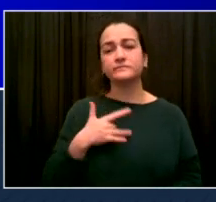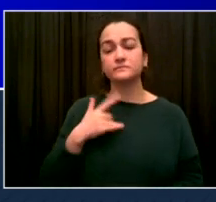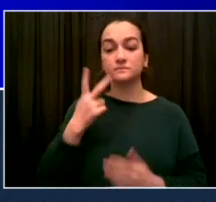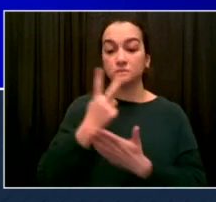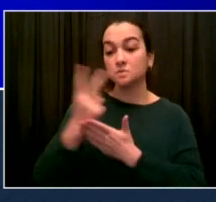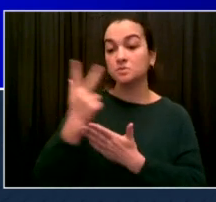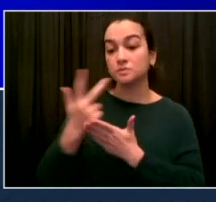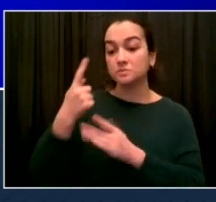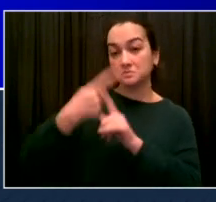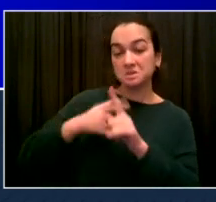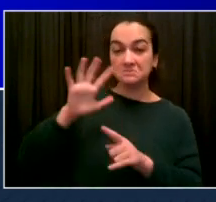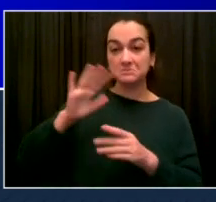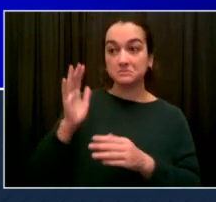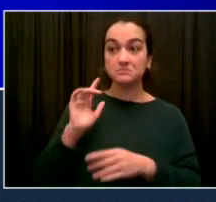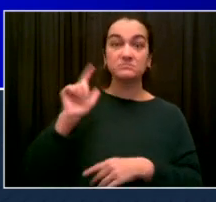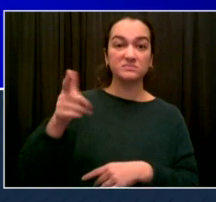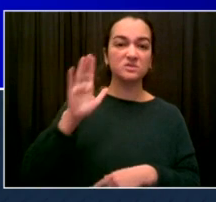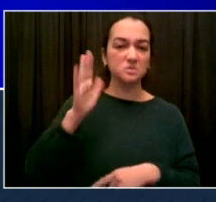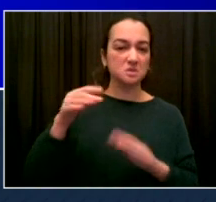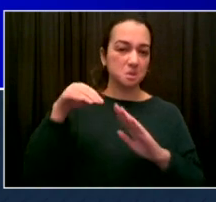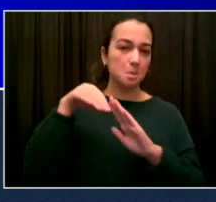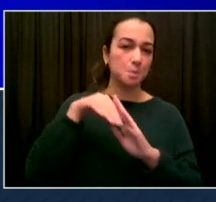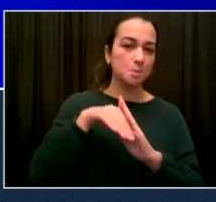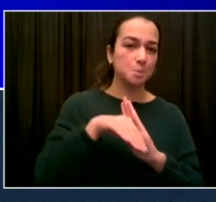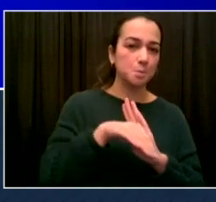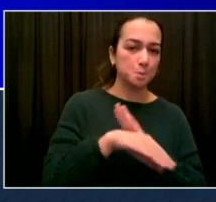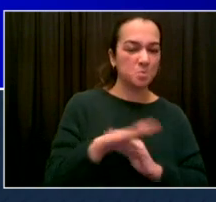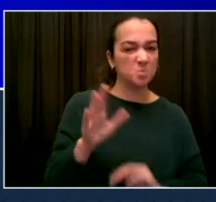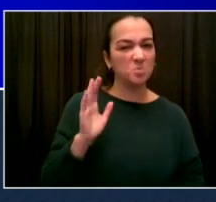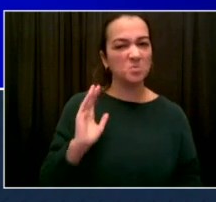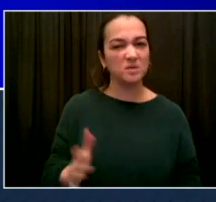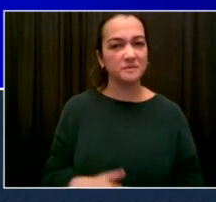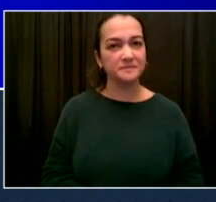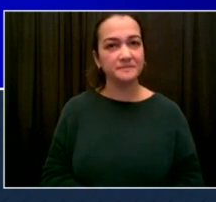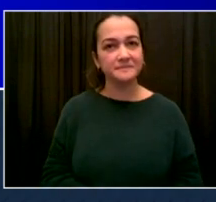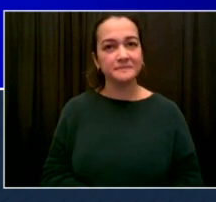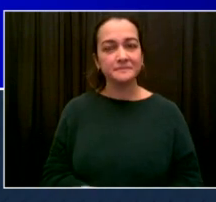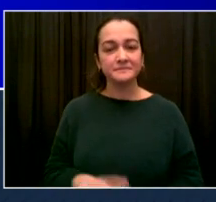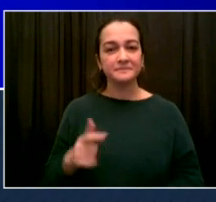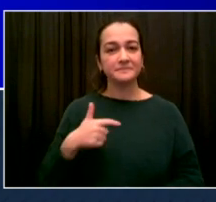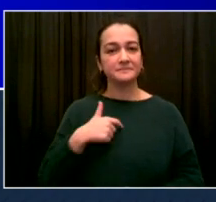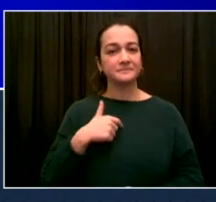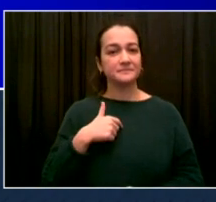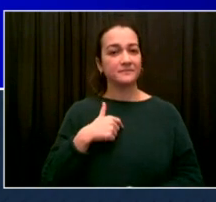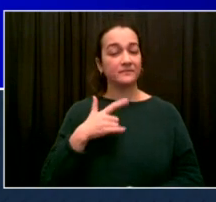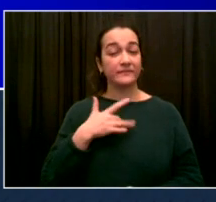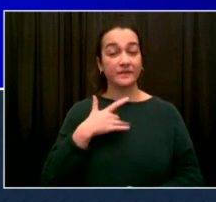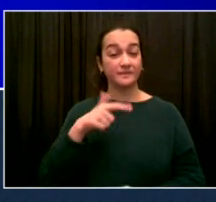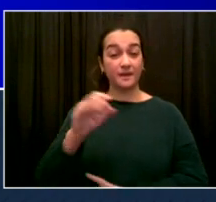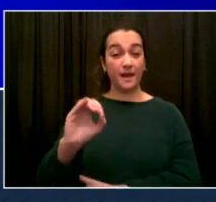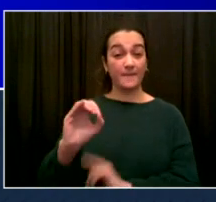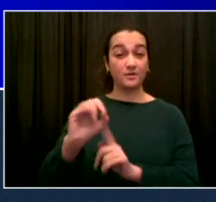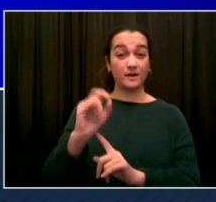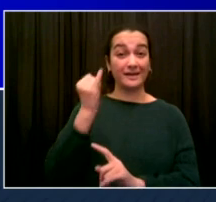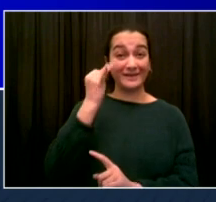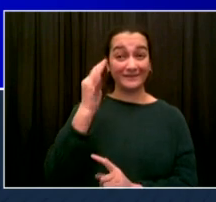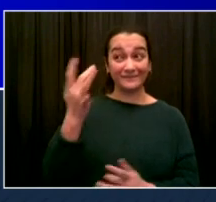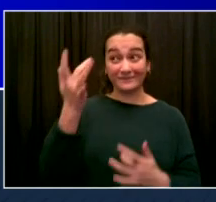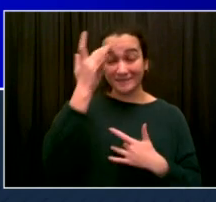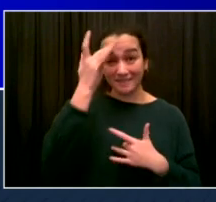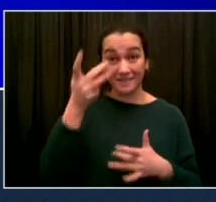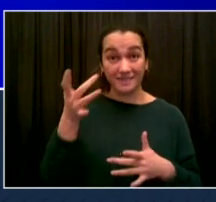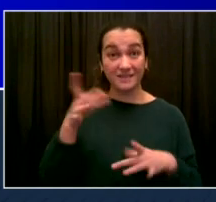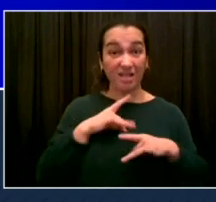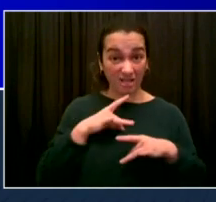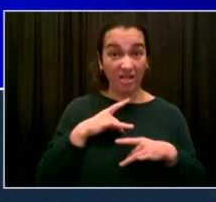these are more mild cases, hospitals holding, but the key and the thing we can do about it, the thing that will make all the difference is vaccination. So